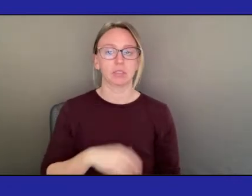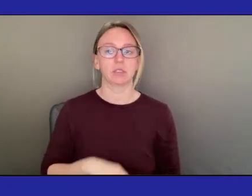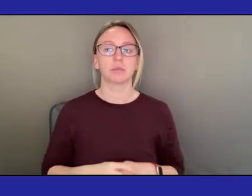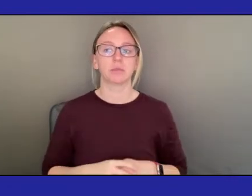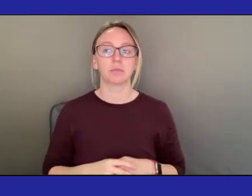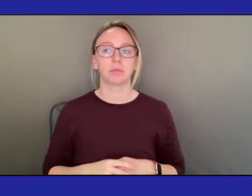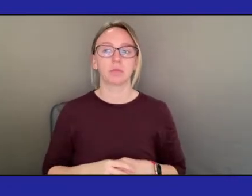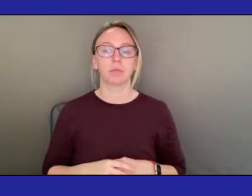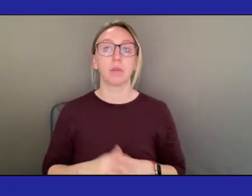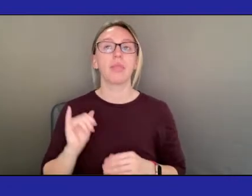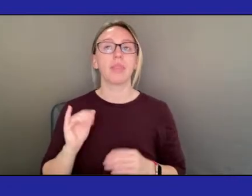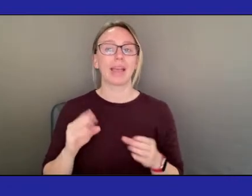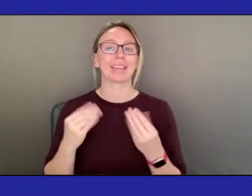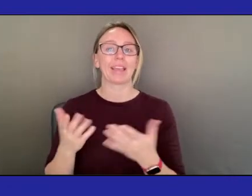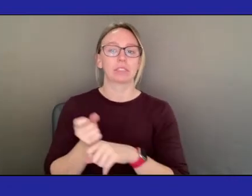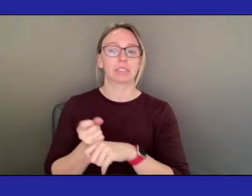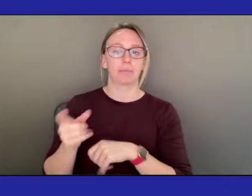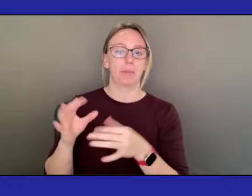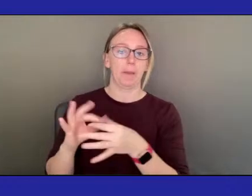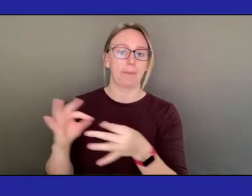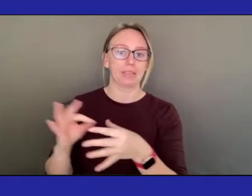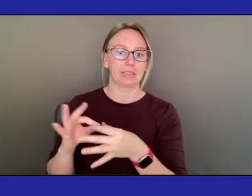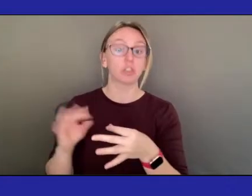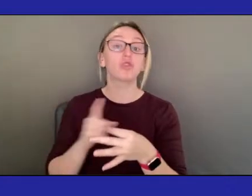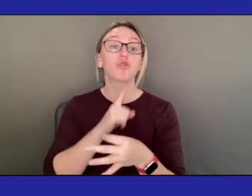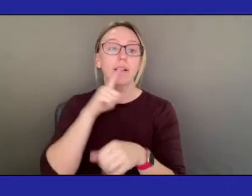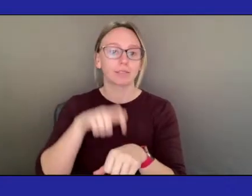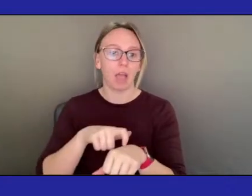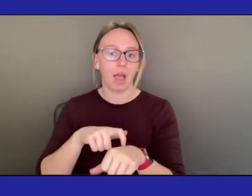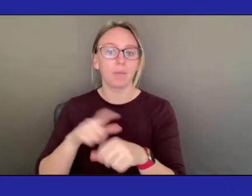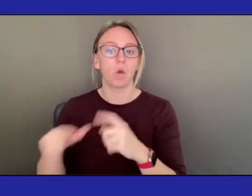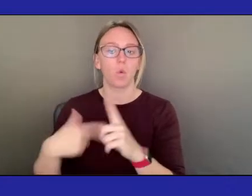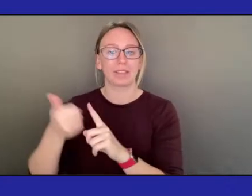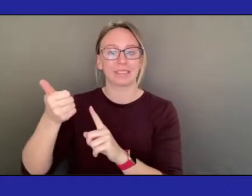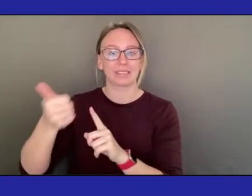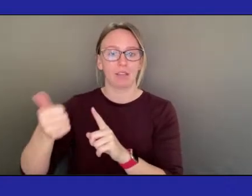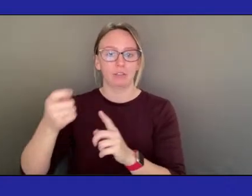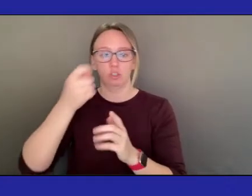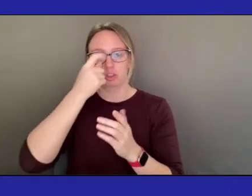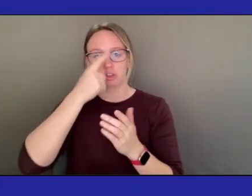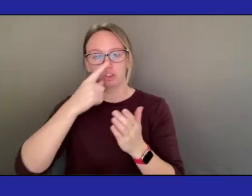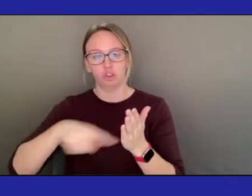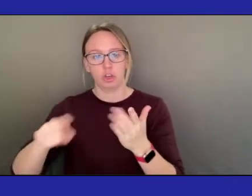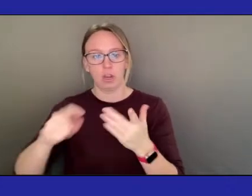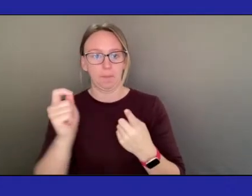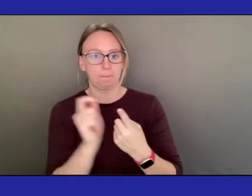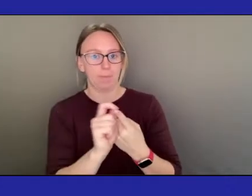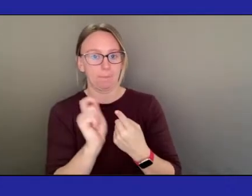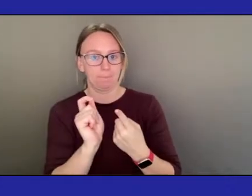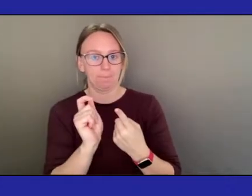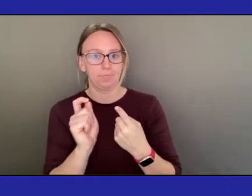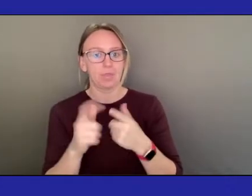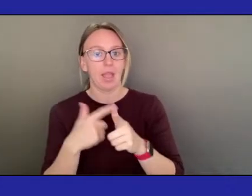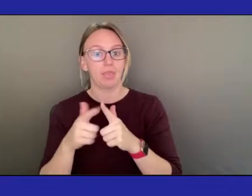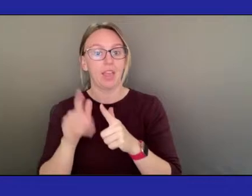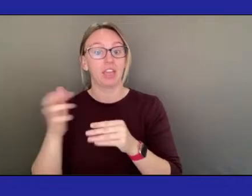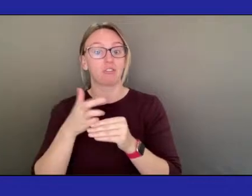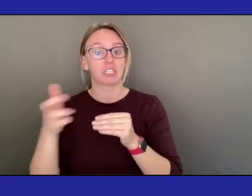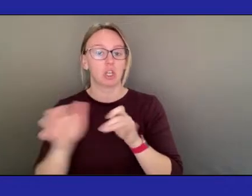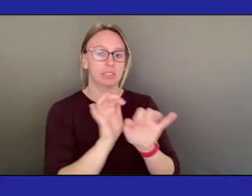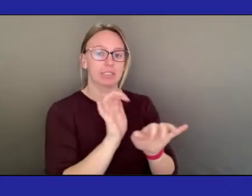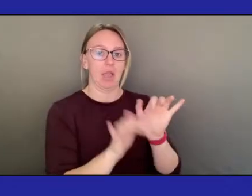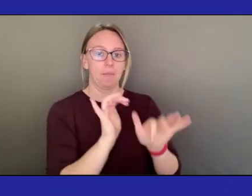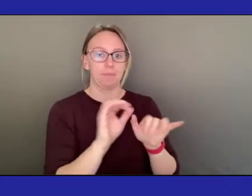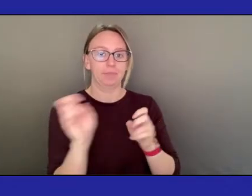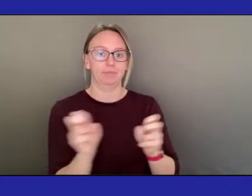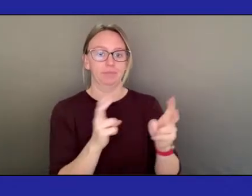give them message in real time when they check their finger stick and they put their finger stick result in. It sends